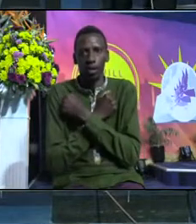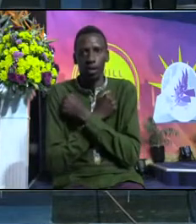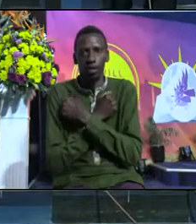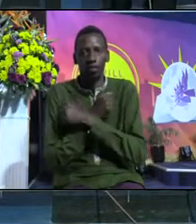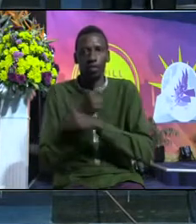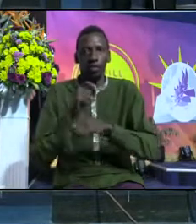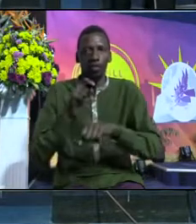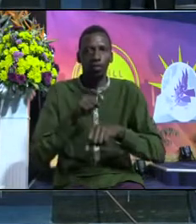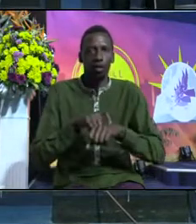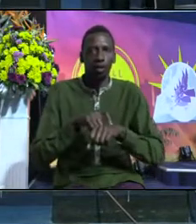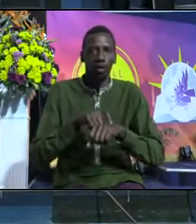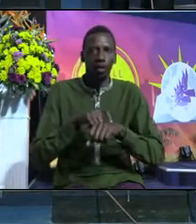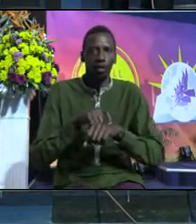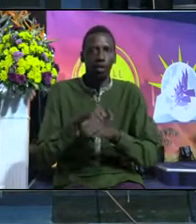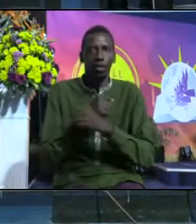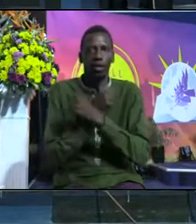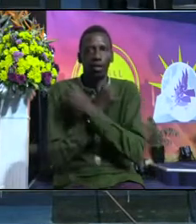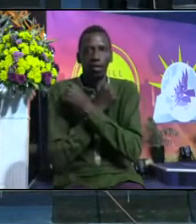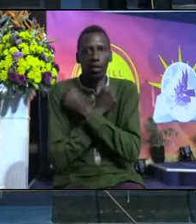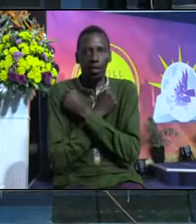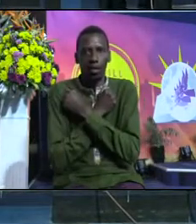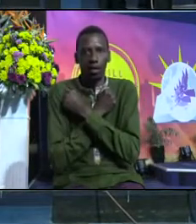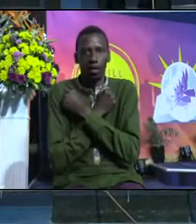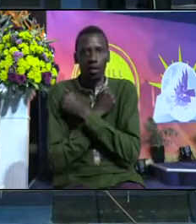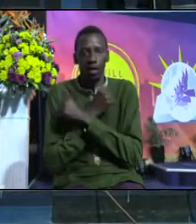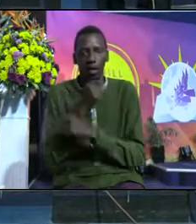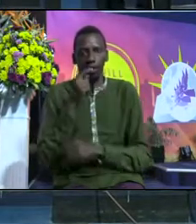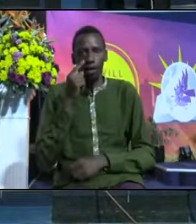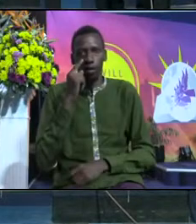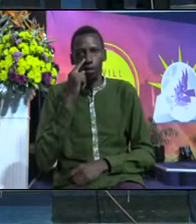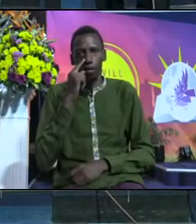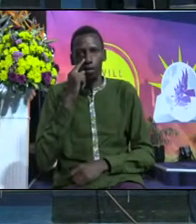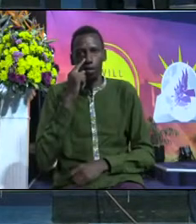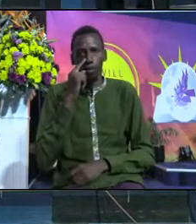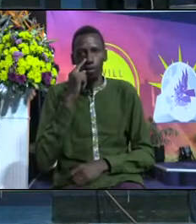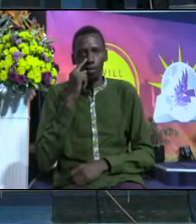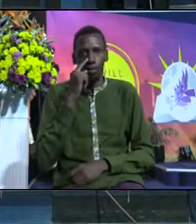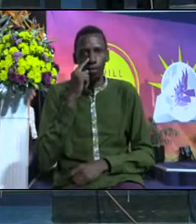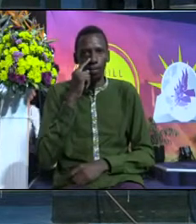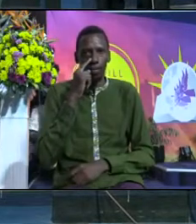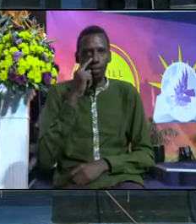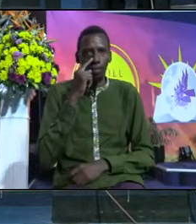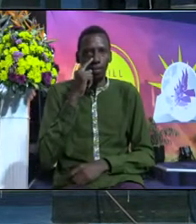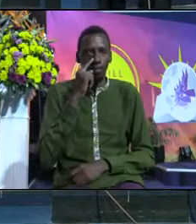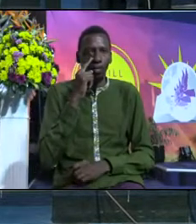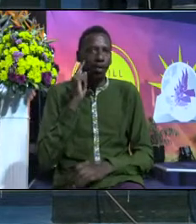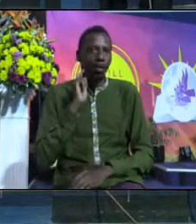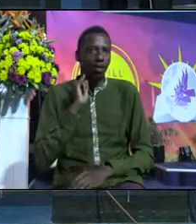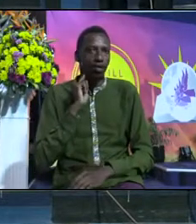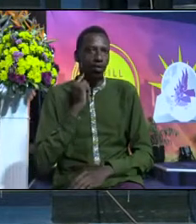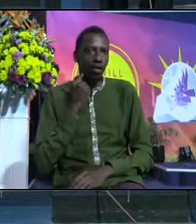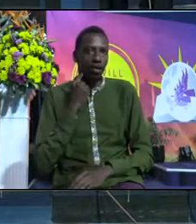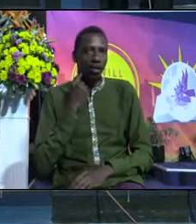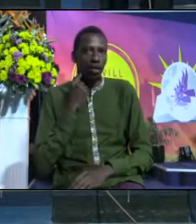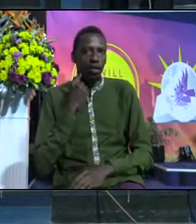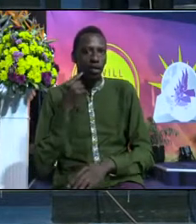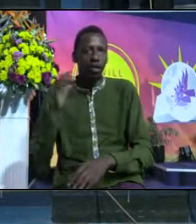with love when there's love at home. Sweeter sings the brooklet